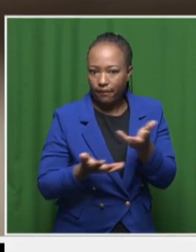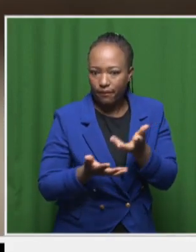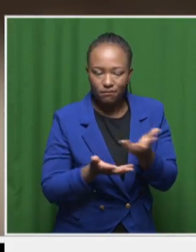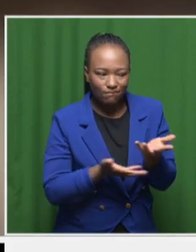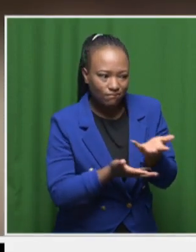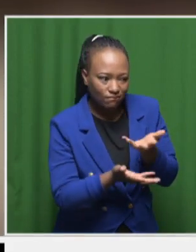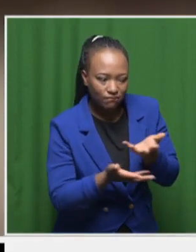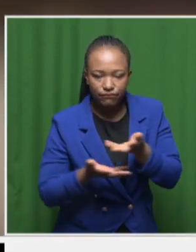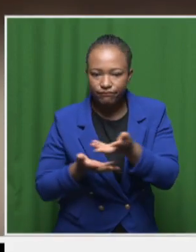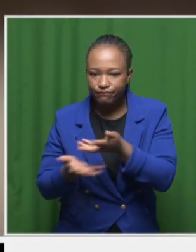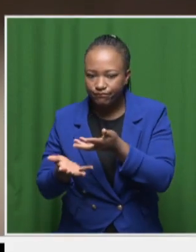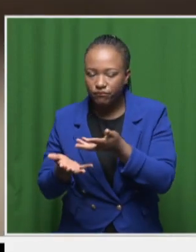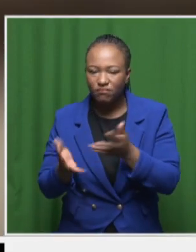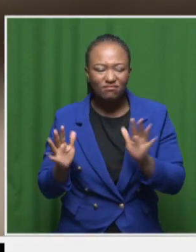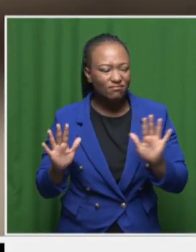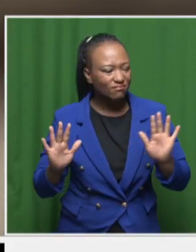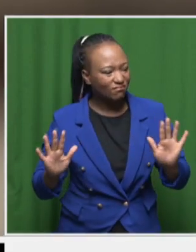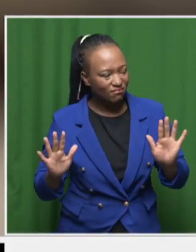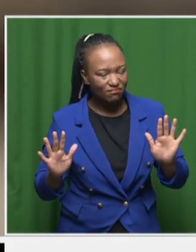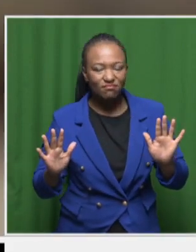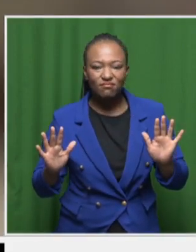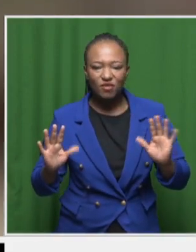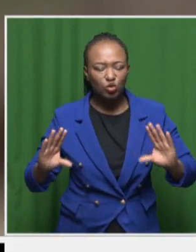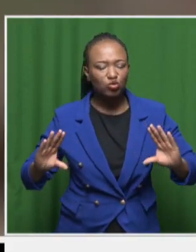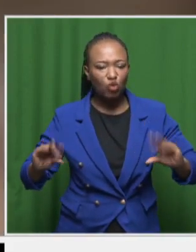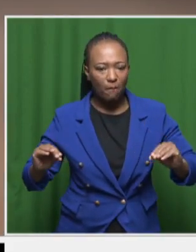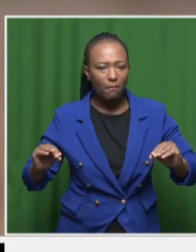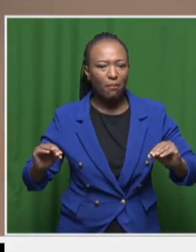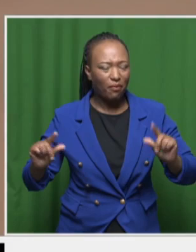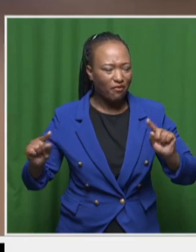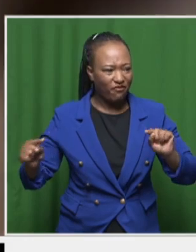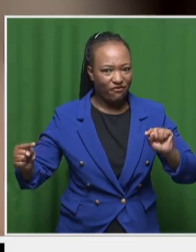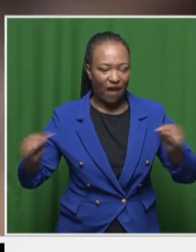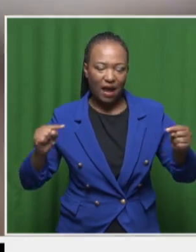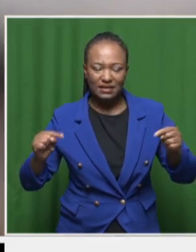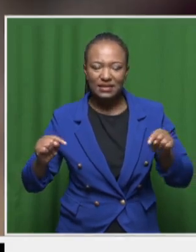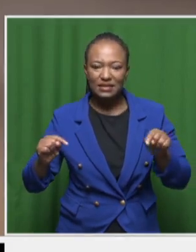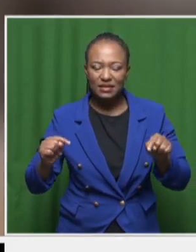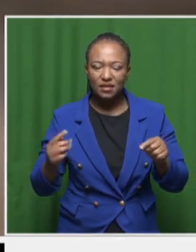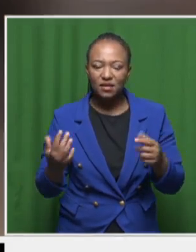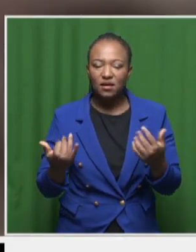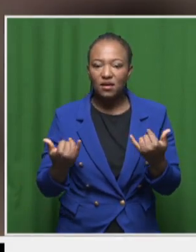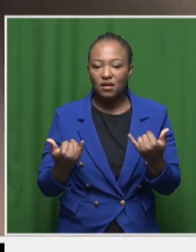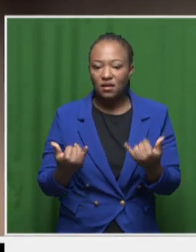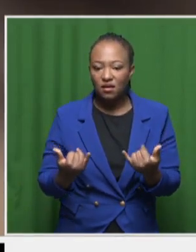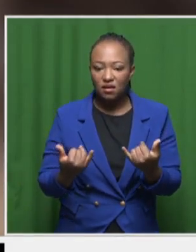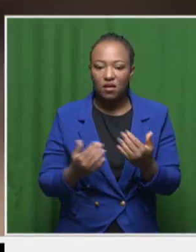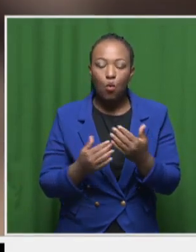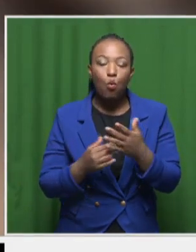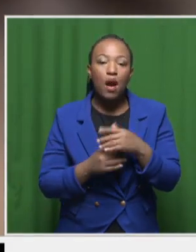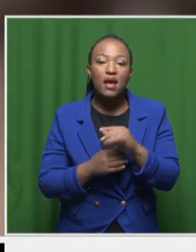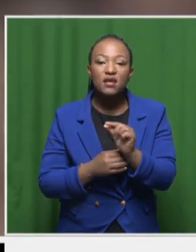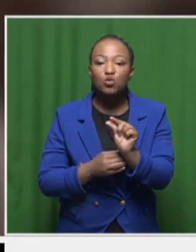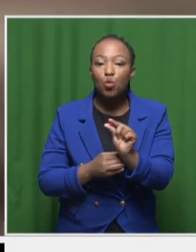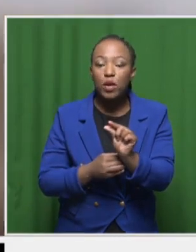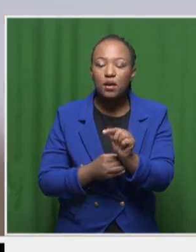to pressure the parties towards a cessation of hostilities, just as Eid al-Fitr draws